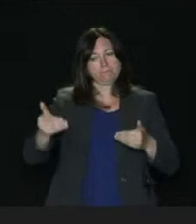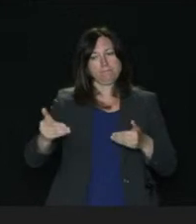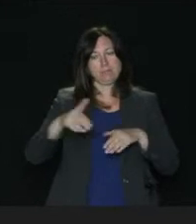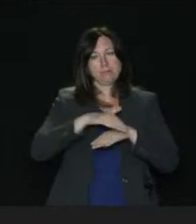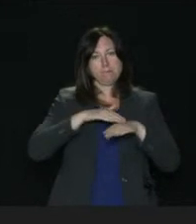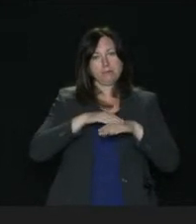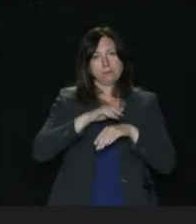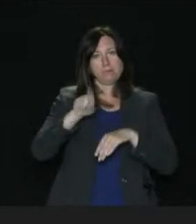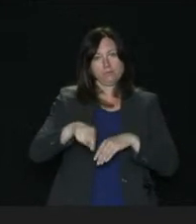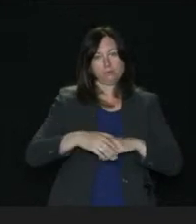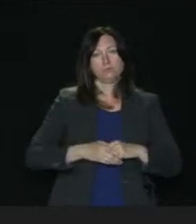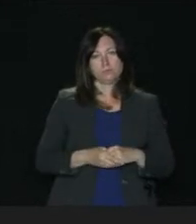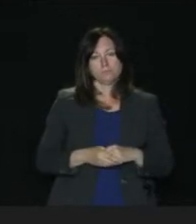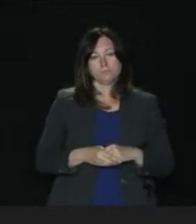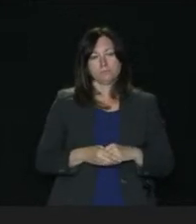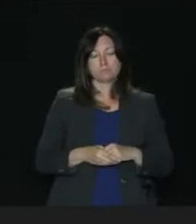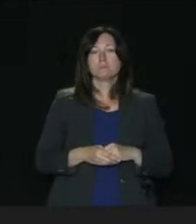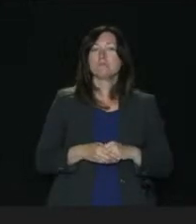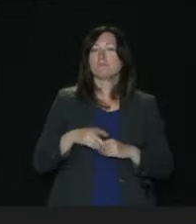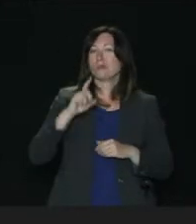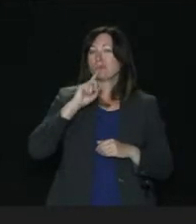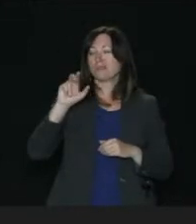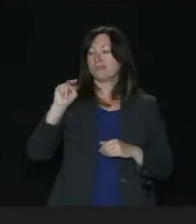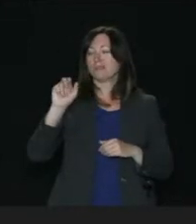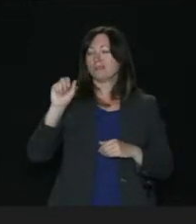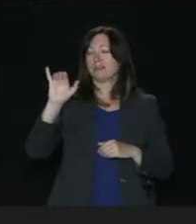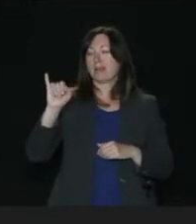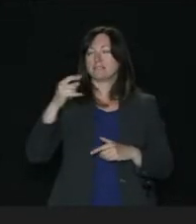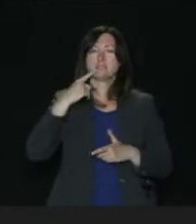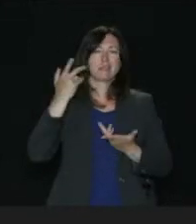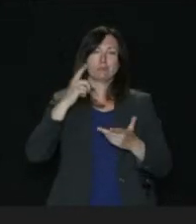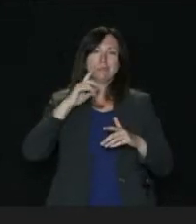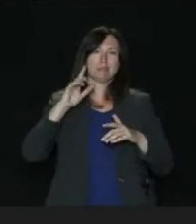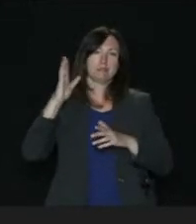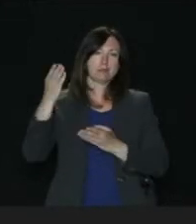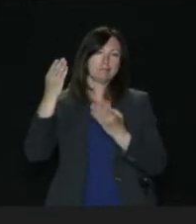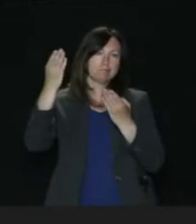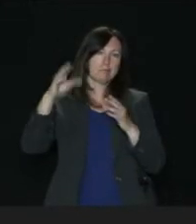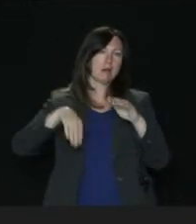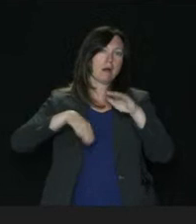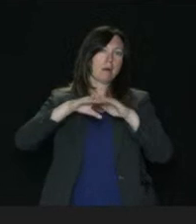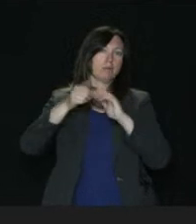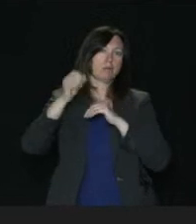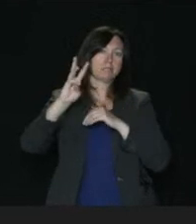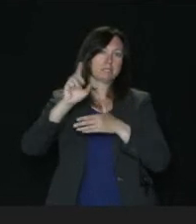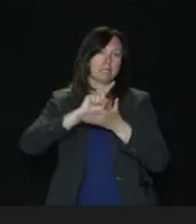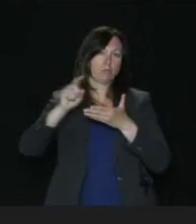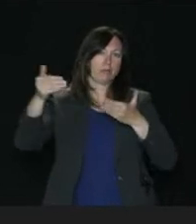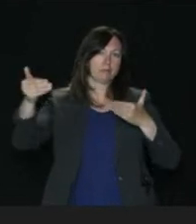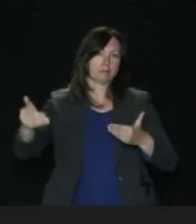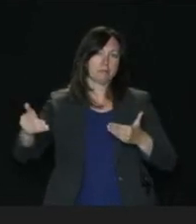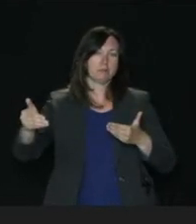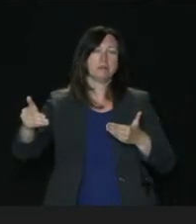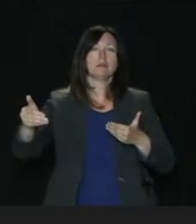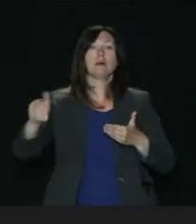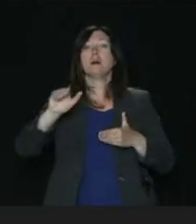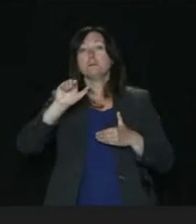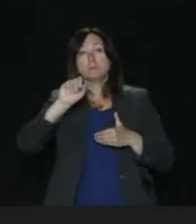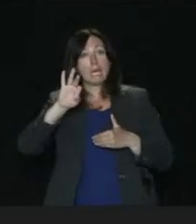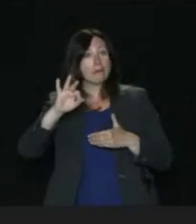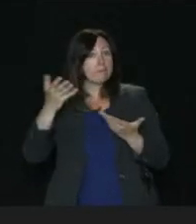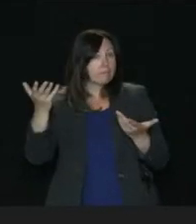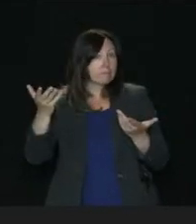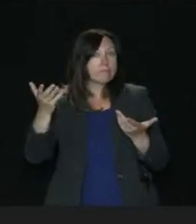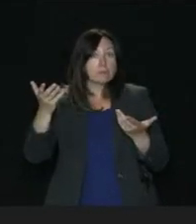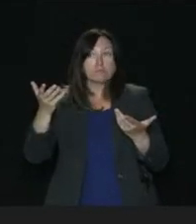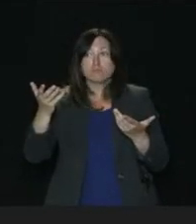interval. And then really what NACI said was up to 16 weeks. But if the supply is available, you can